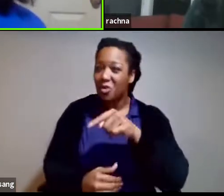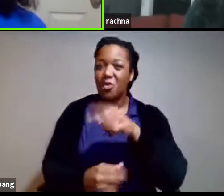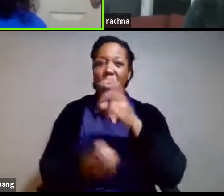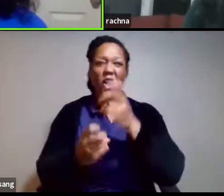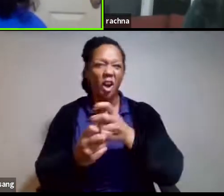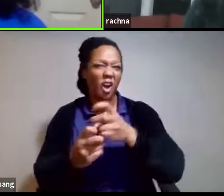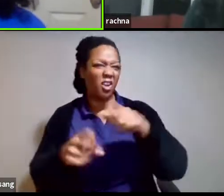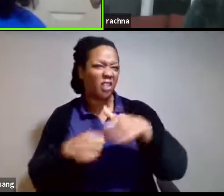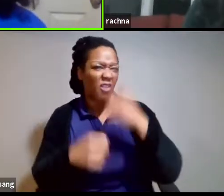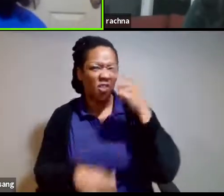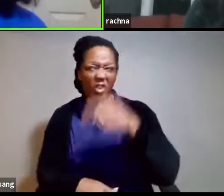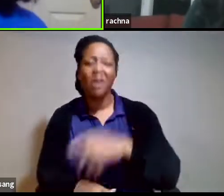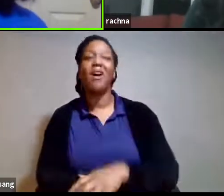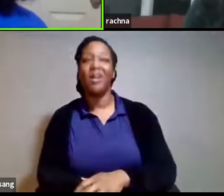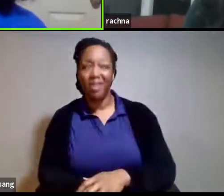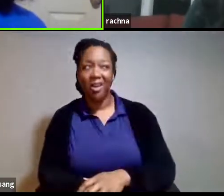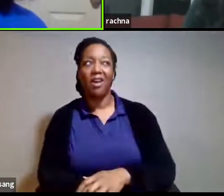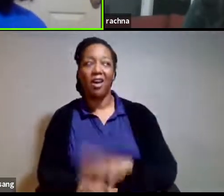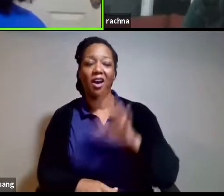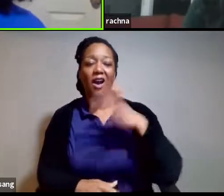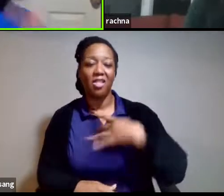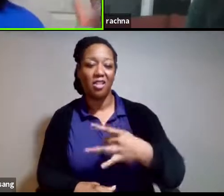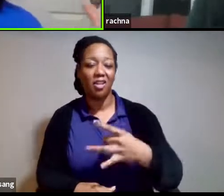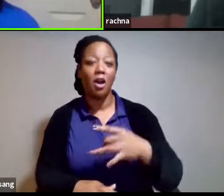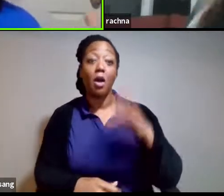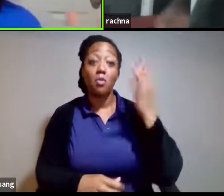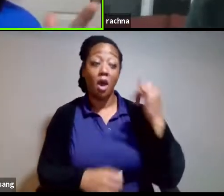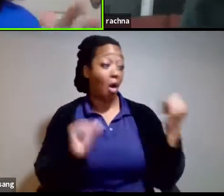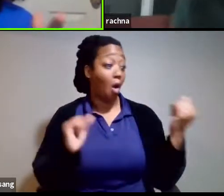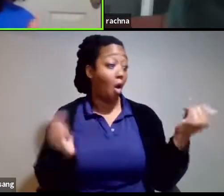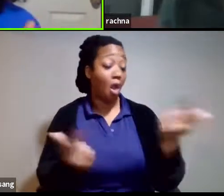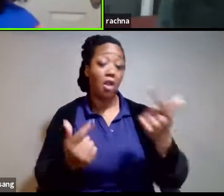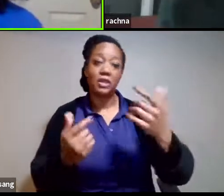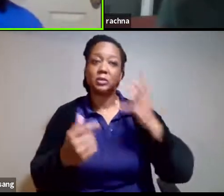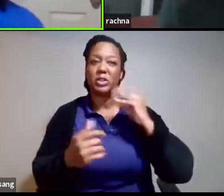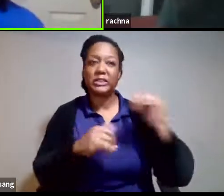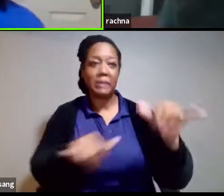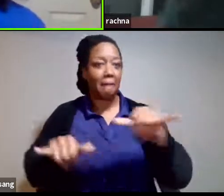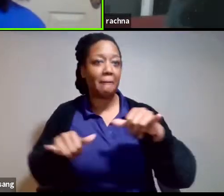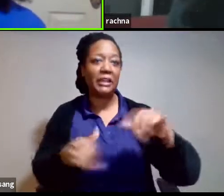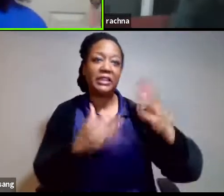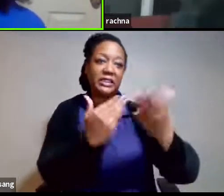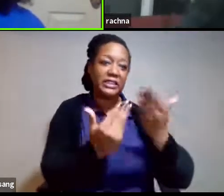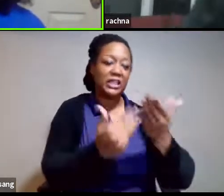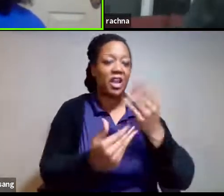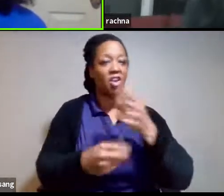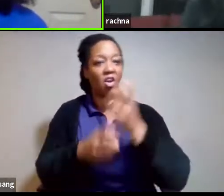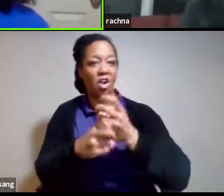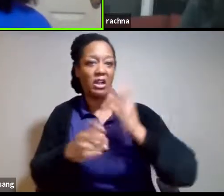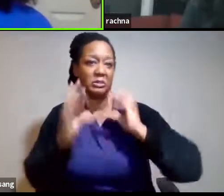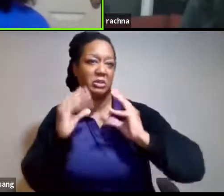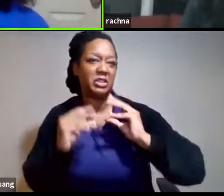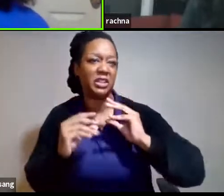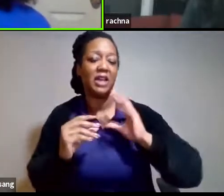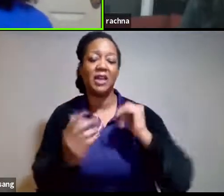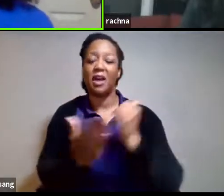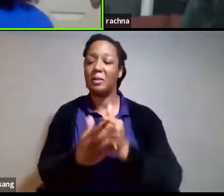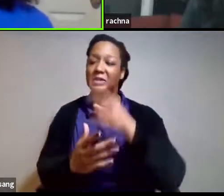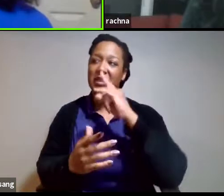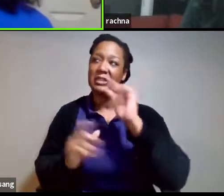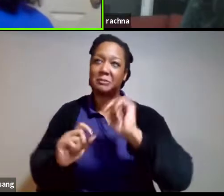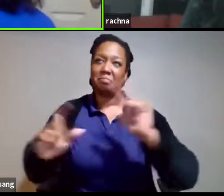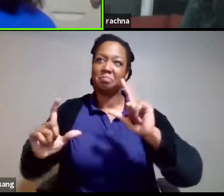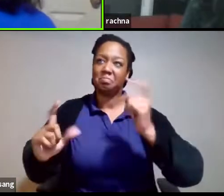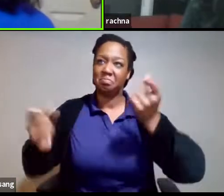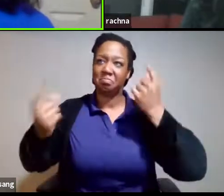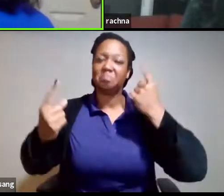all have things that are easy for us and hard for us. And that puts the whole strengths and weaknesses into a very kid-friendly framework. Another